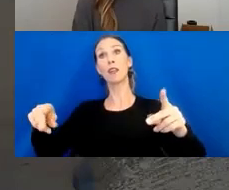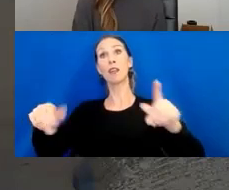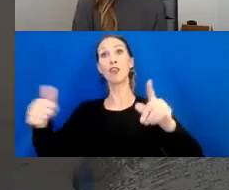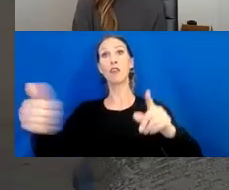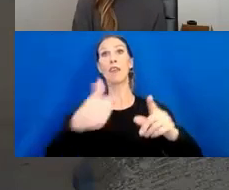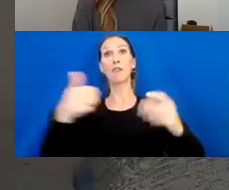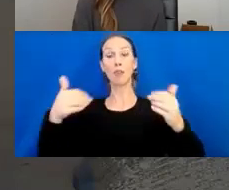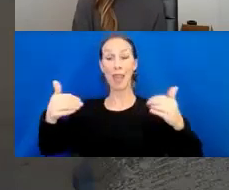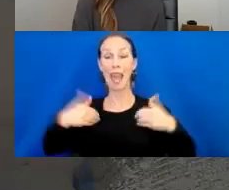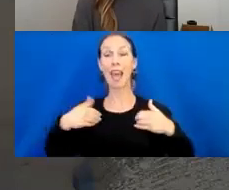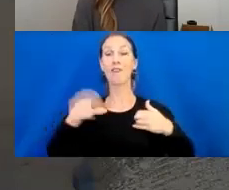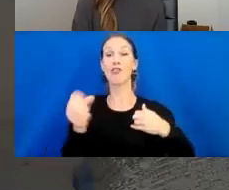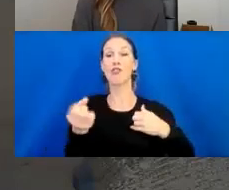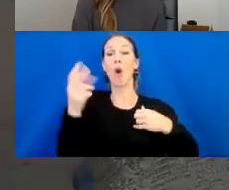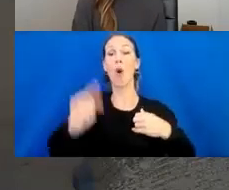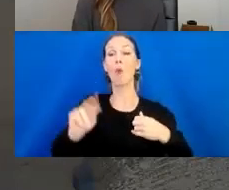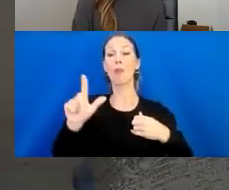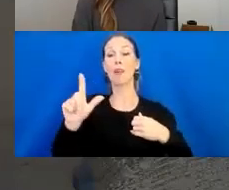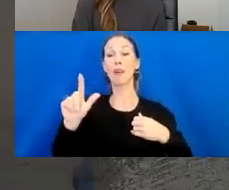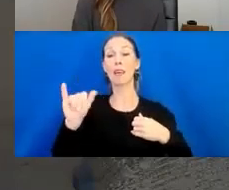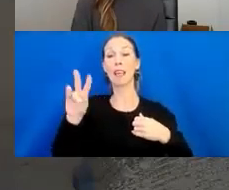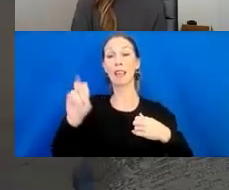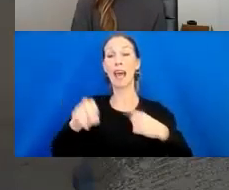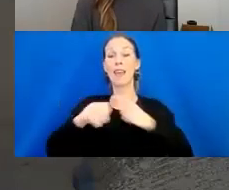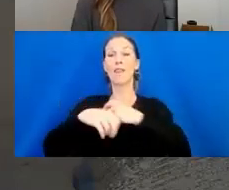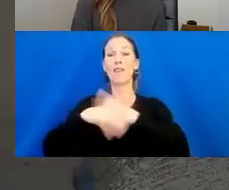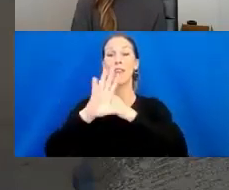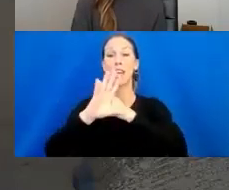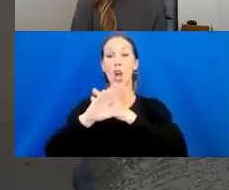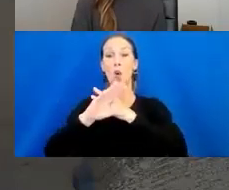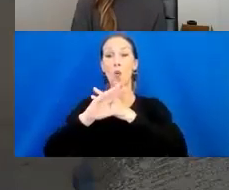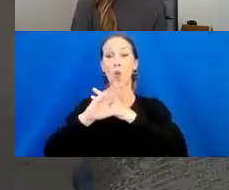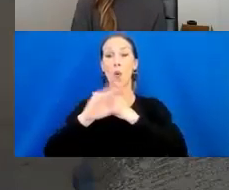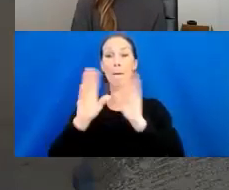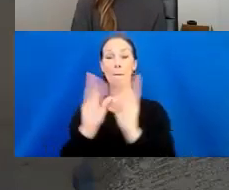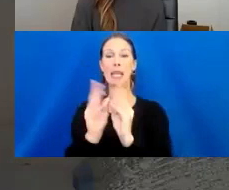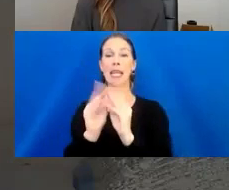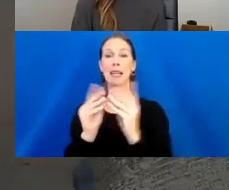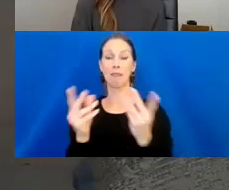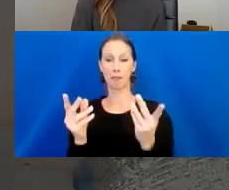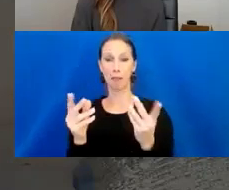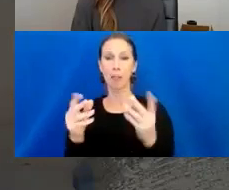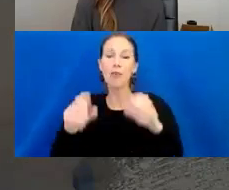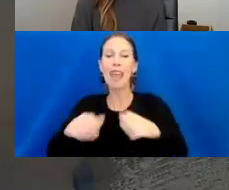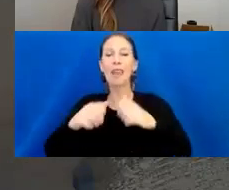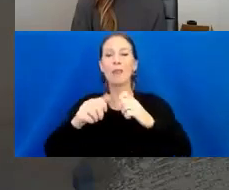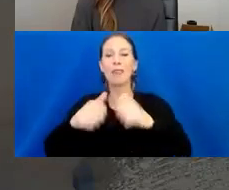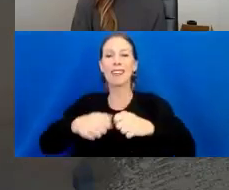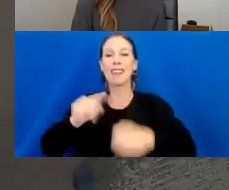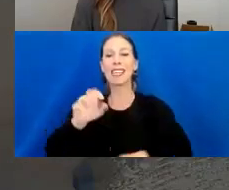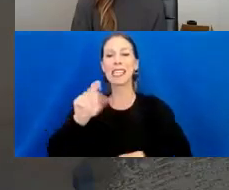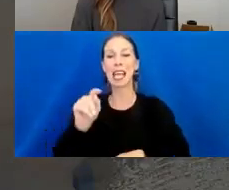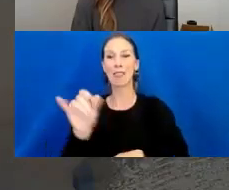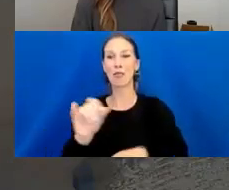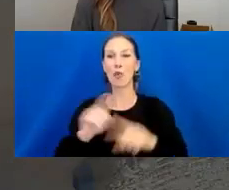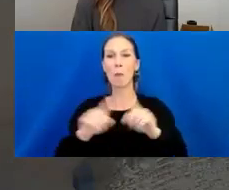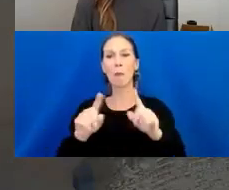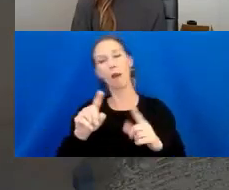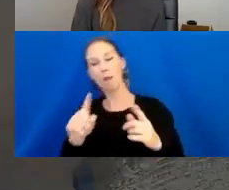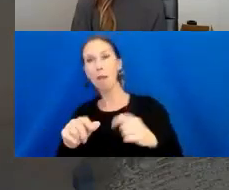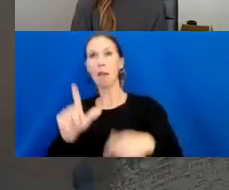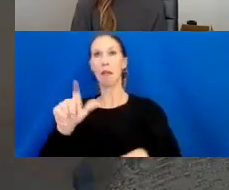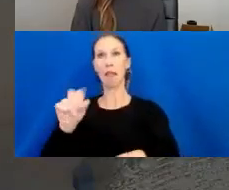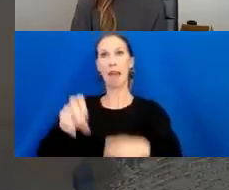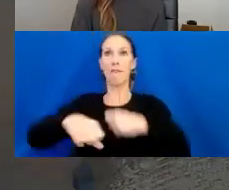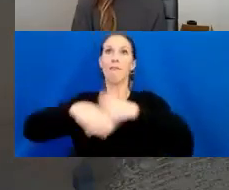meeting, live video meeting. You could do it with text too, but obviously live video meeting without your having to text,